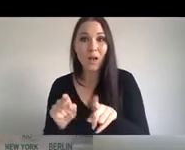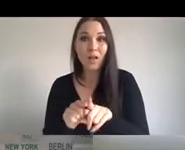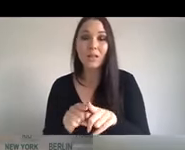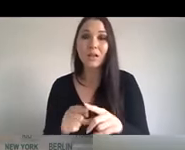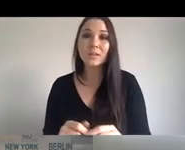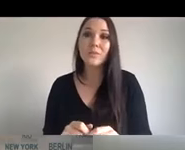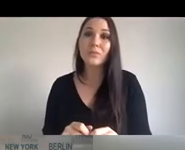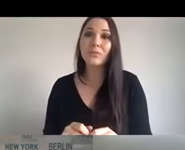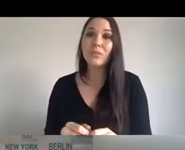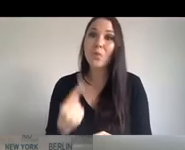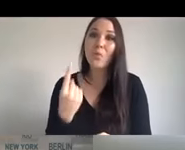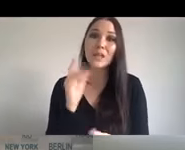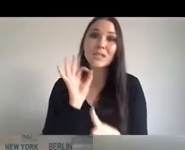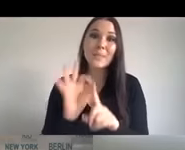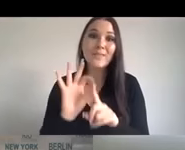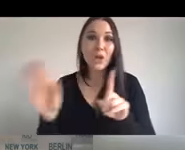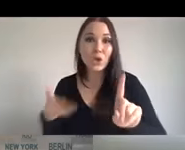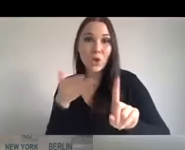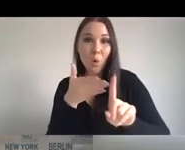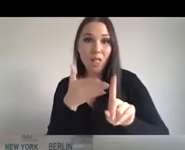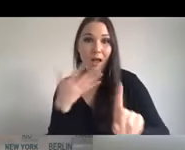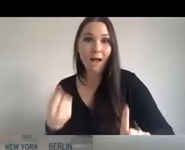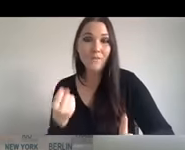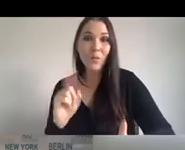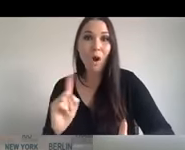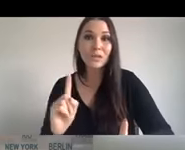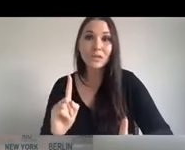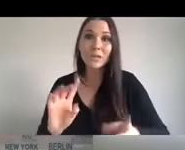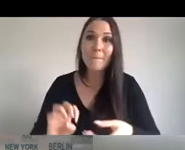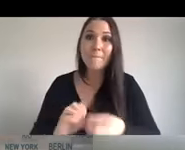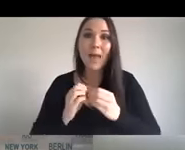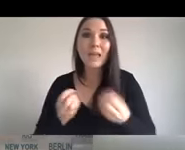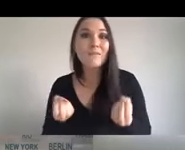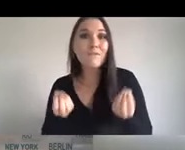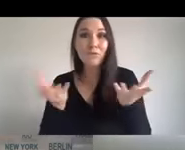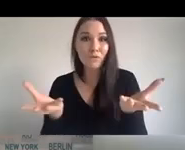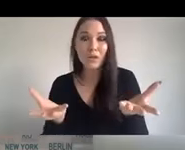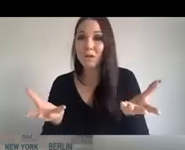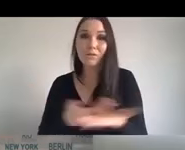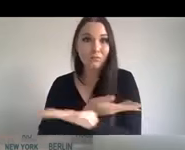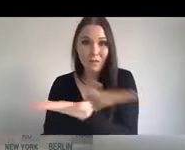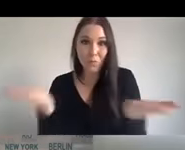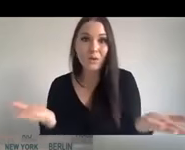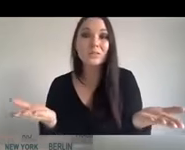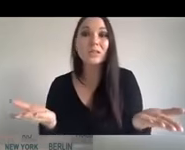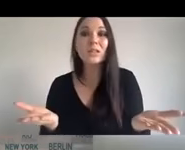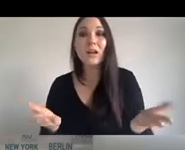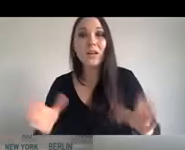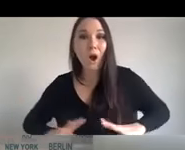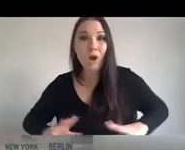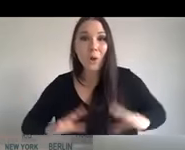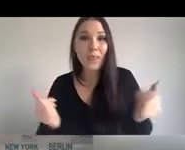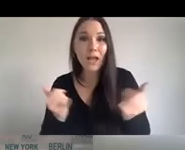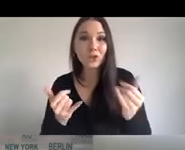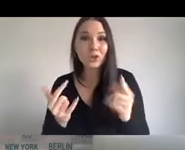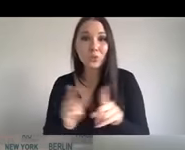And one specific goal we have is to make KickID available for everyone, so especially for younger players, to